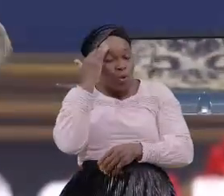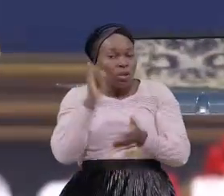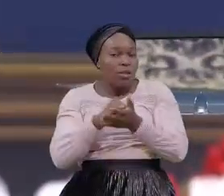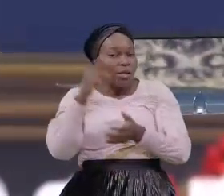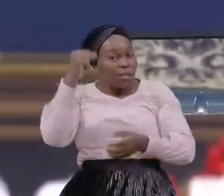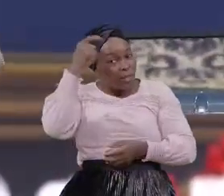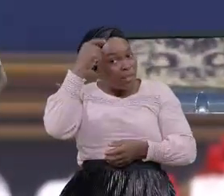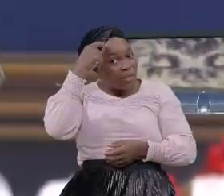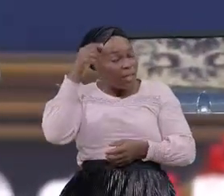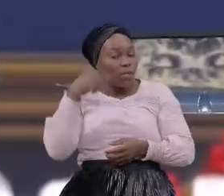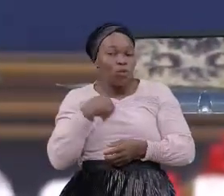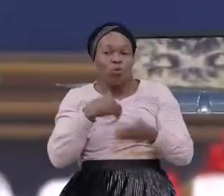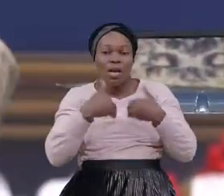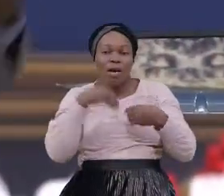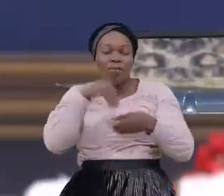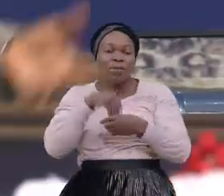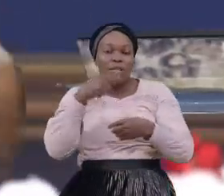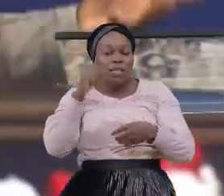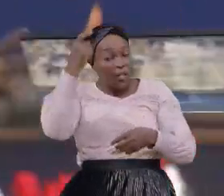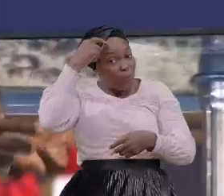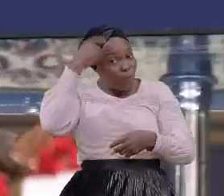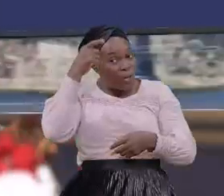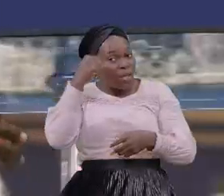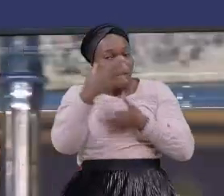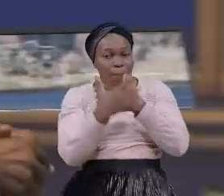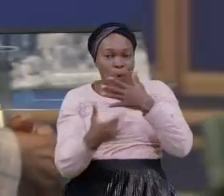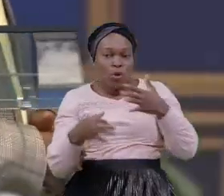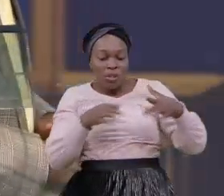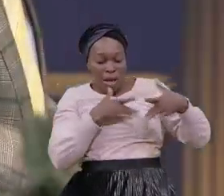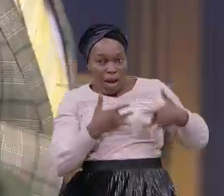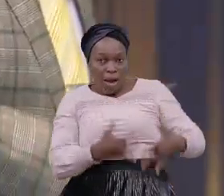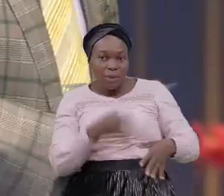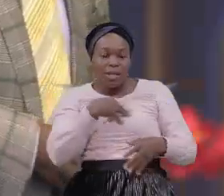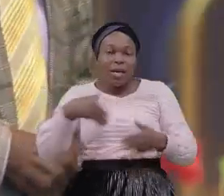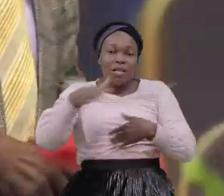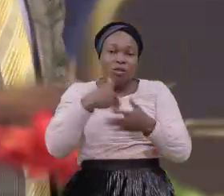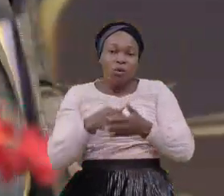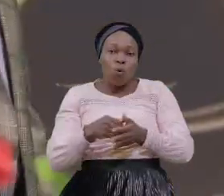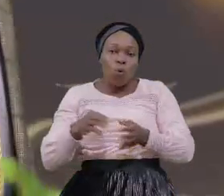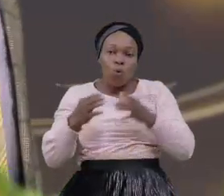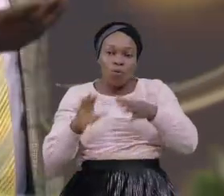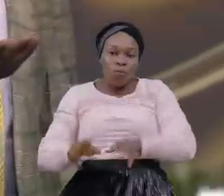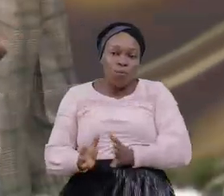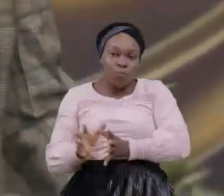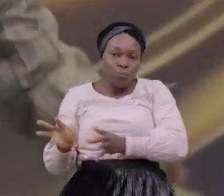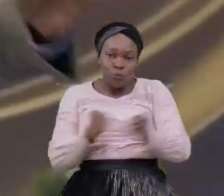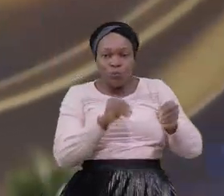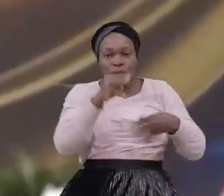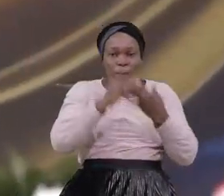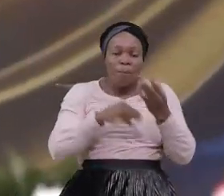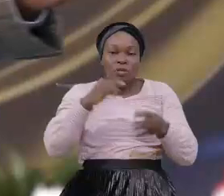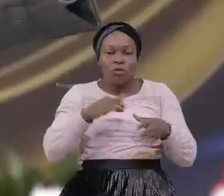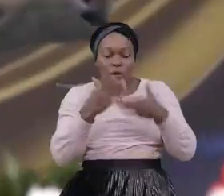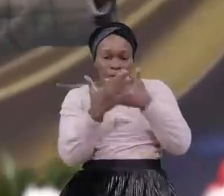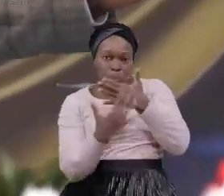the blood, the heart, and the whole circulation of blood. And there was a time